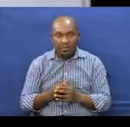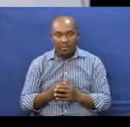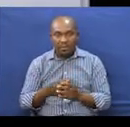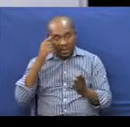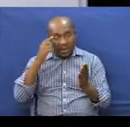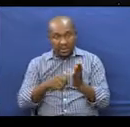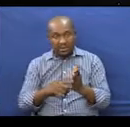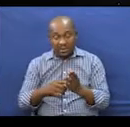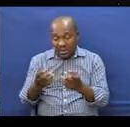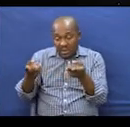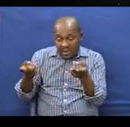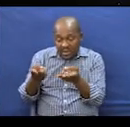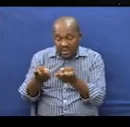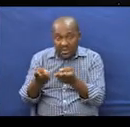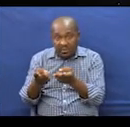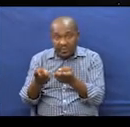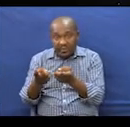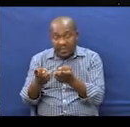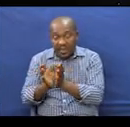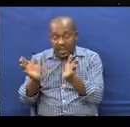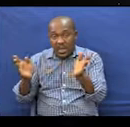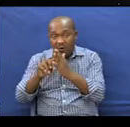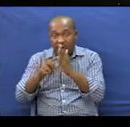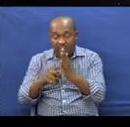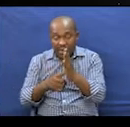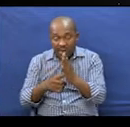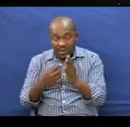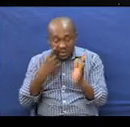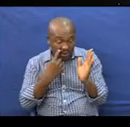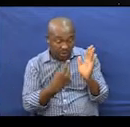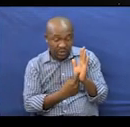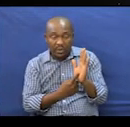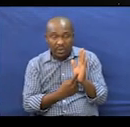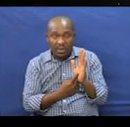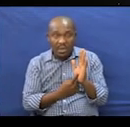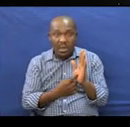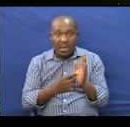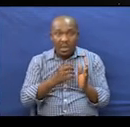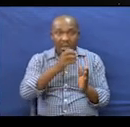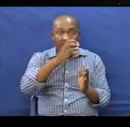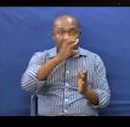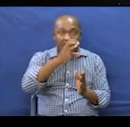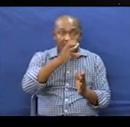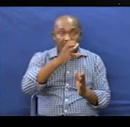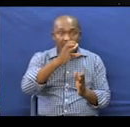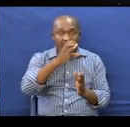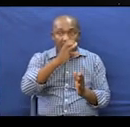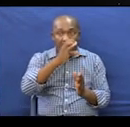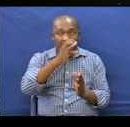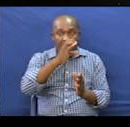Meaning that they've got the same general formula, which is carbon, hydrogen 2, and